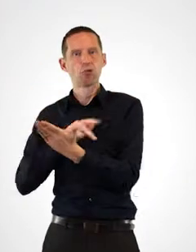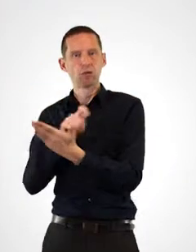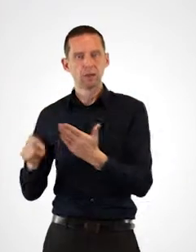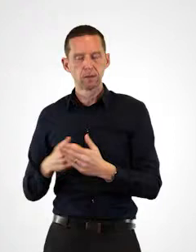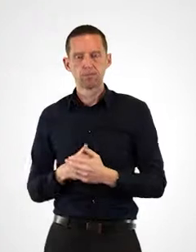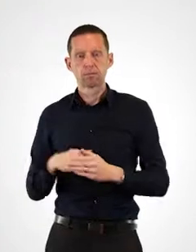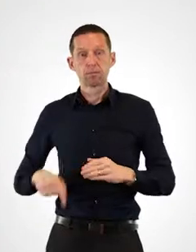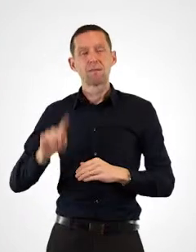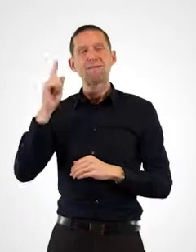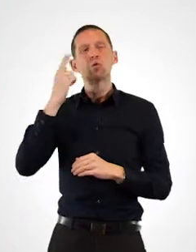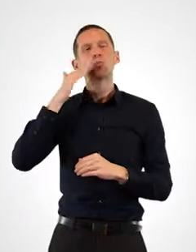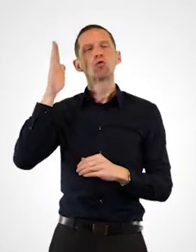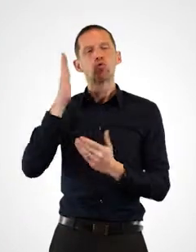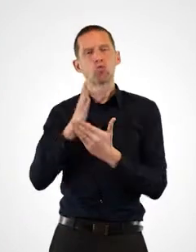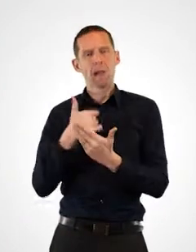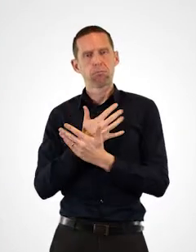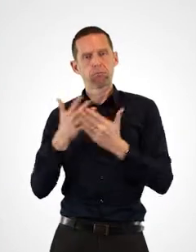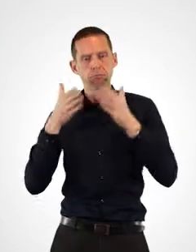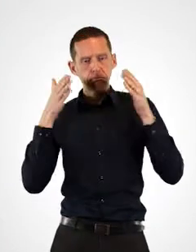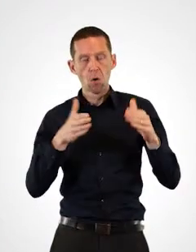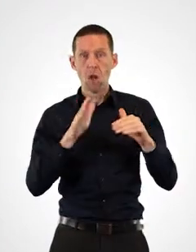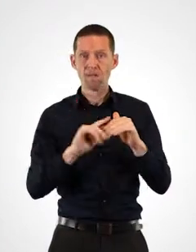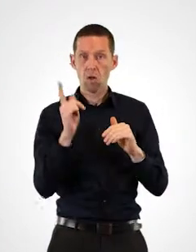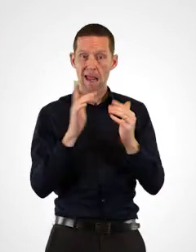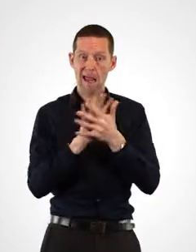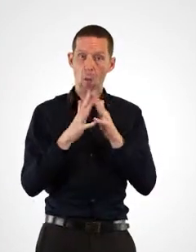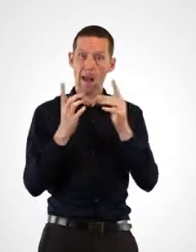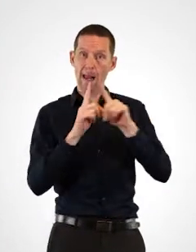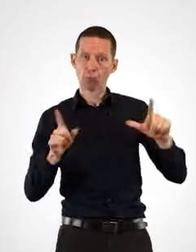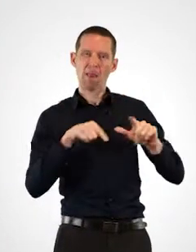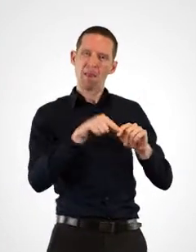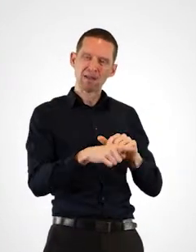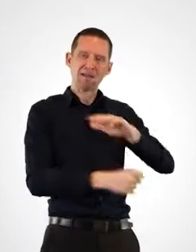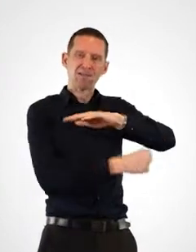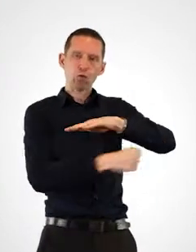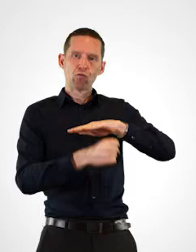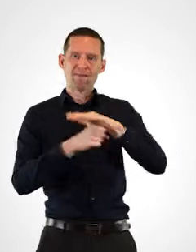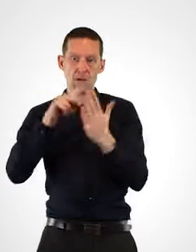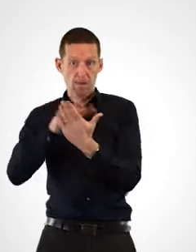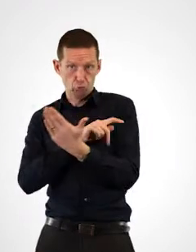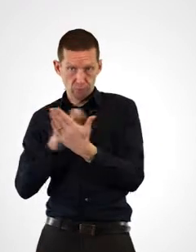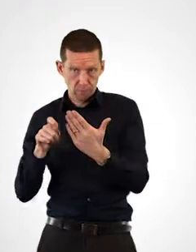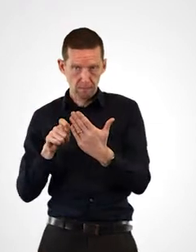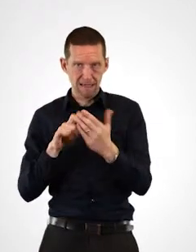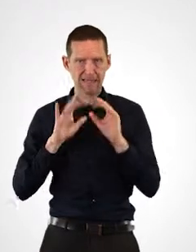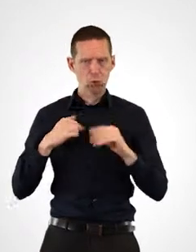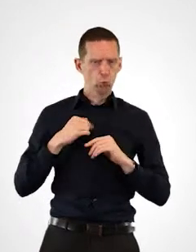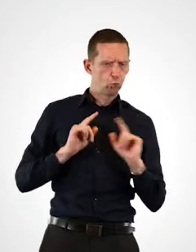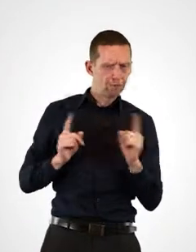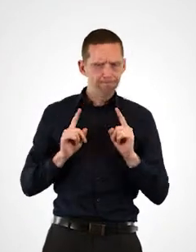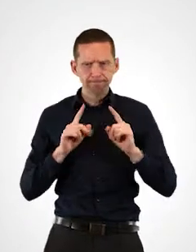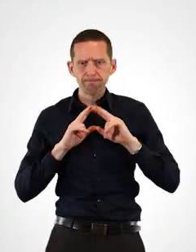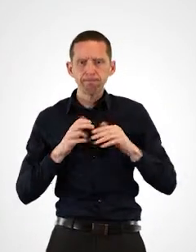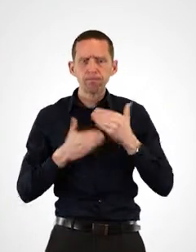first presentation, we're really going to focus on how language is the foundation for literacy and start to explore this path that